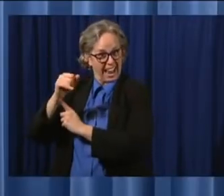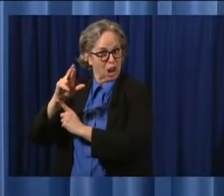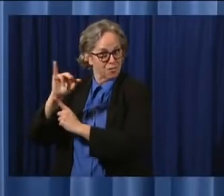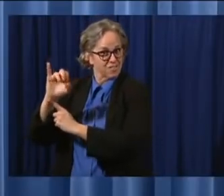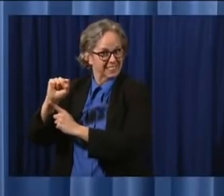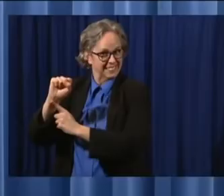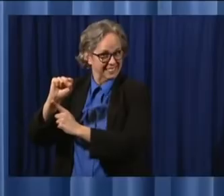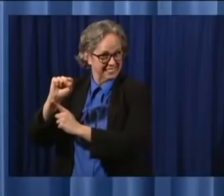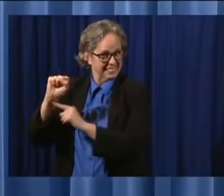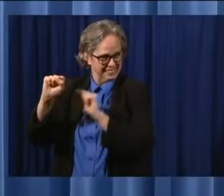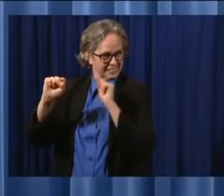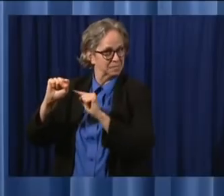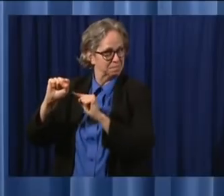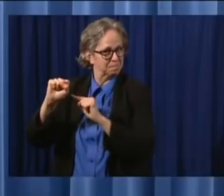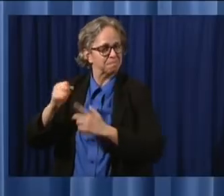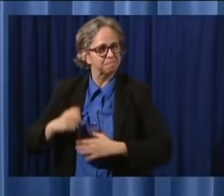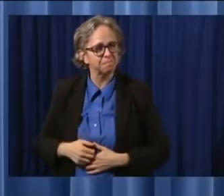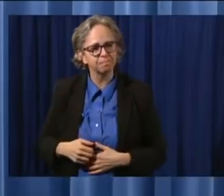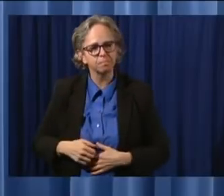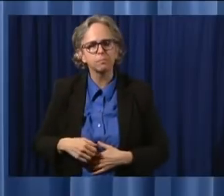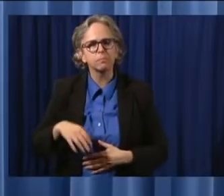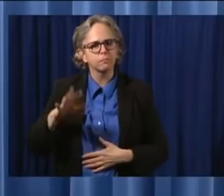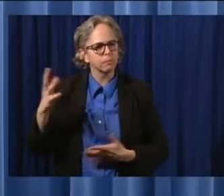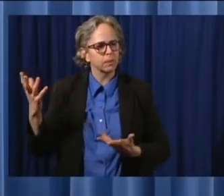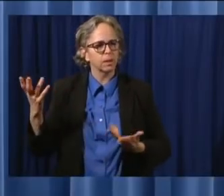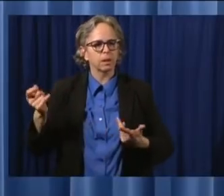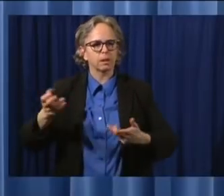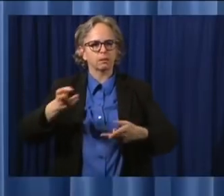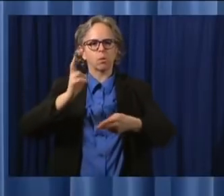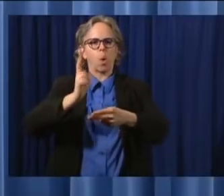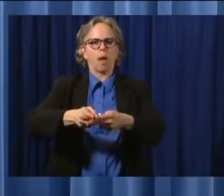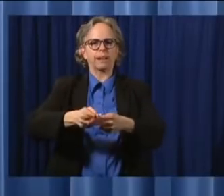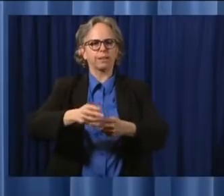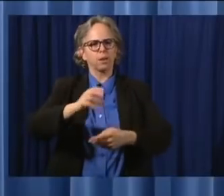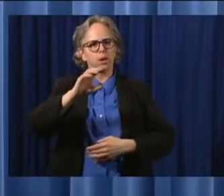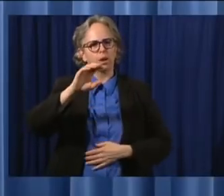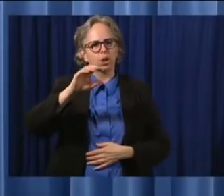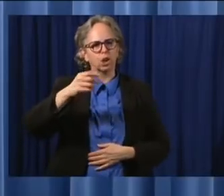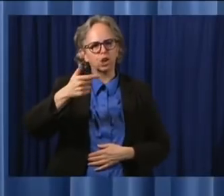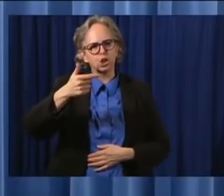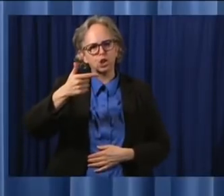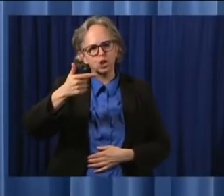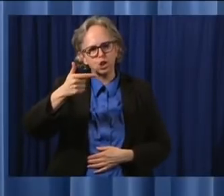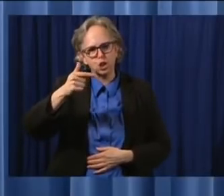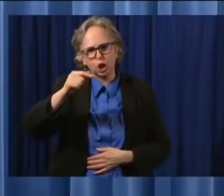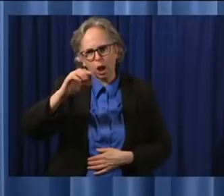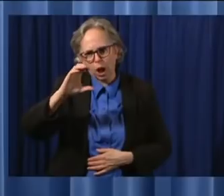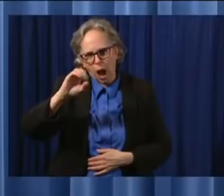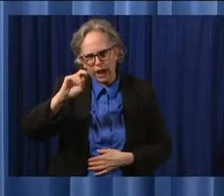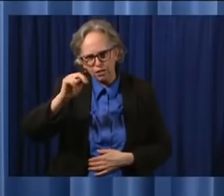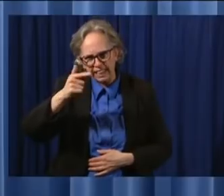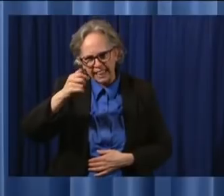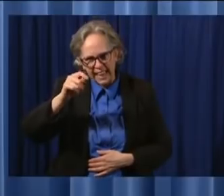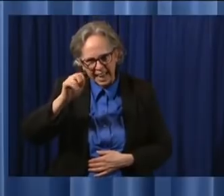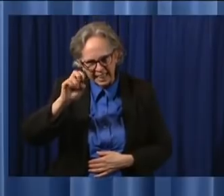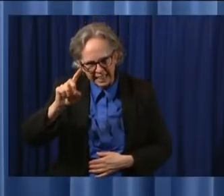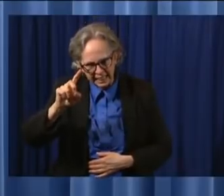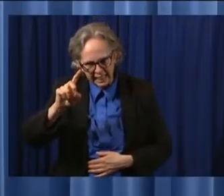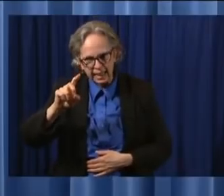We're standing up what we're calling congregate care unified response teams.